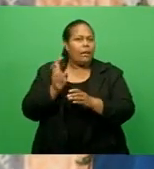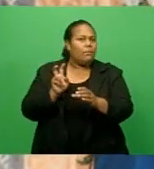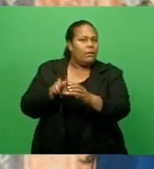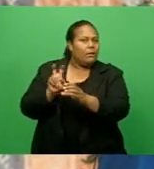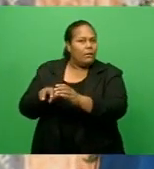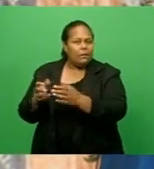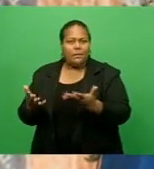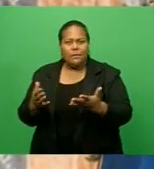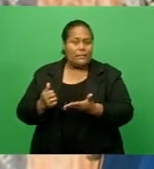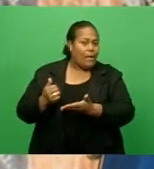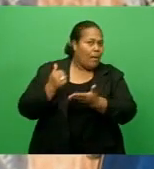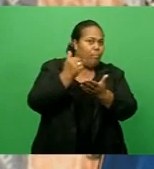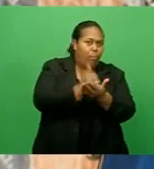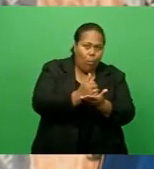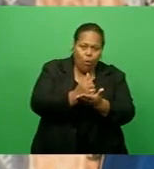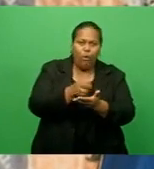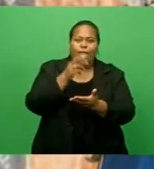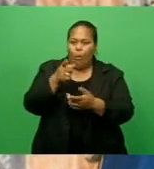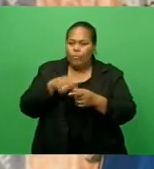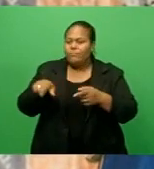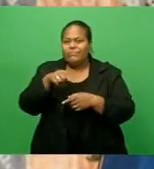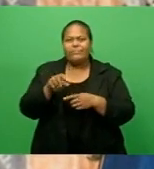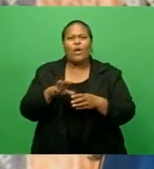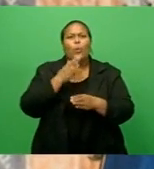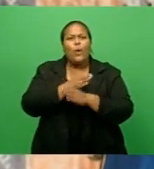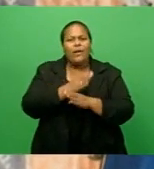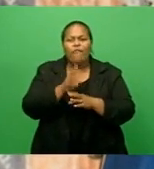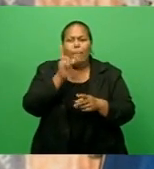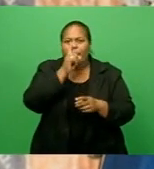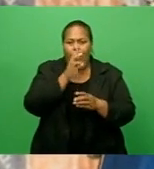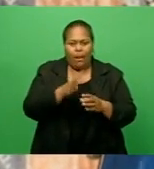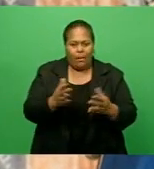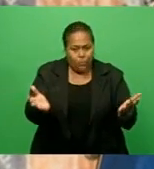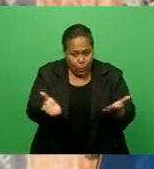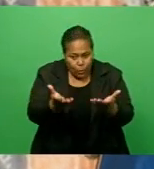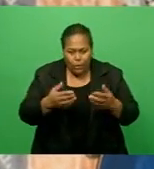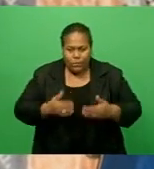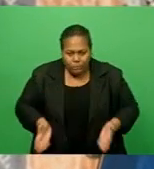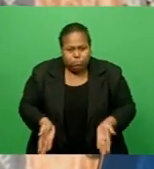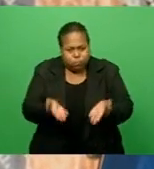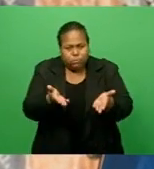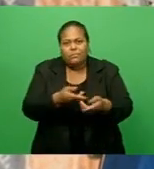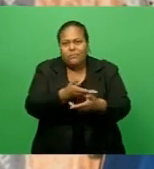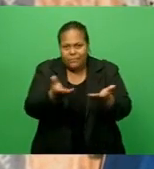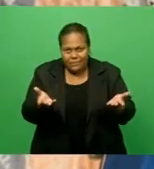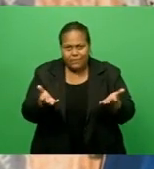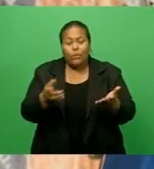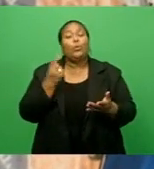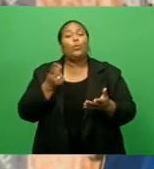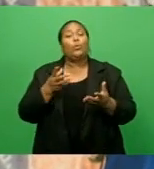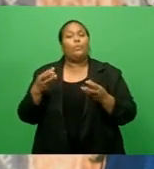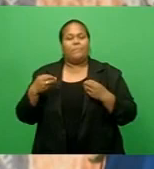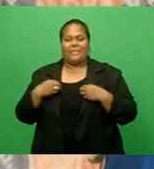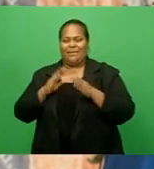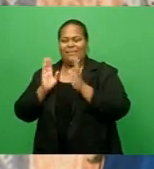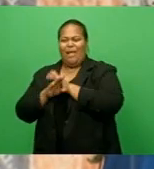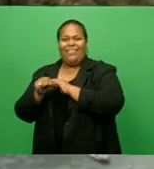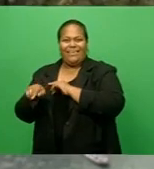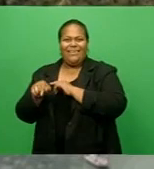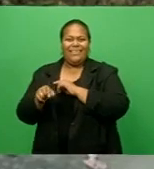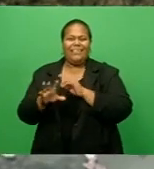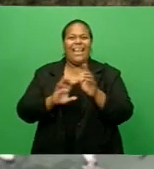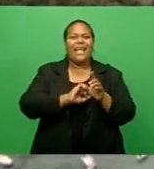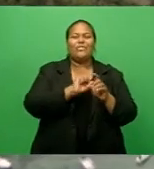the energies and initiatives of the people. And it is done with support of the private sector and civil